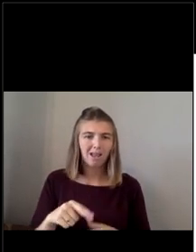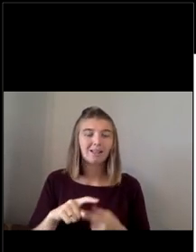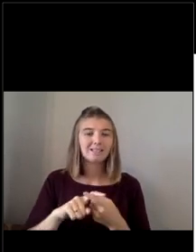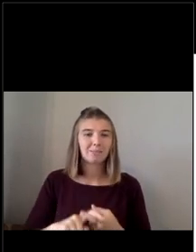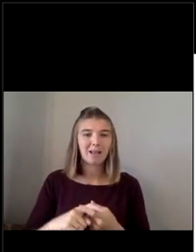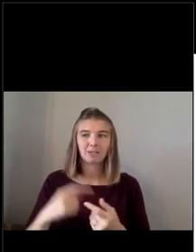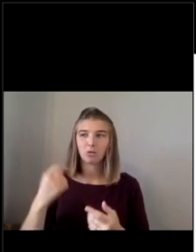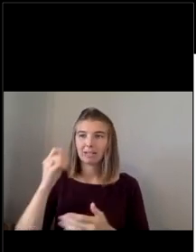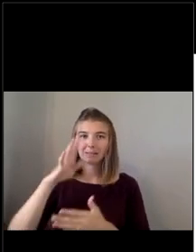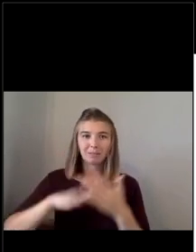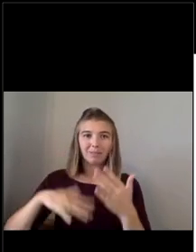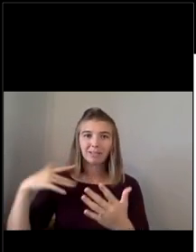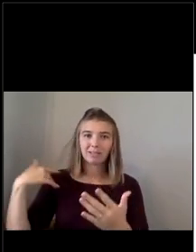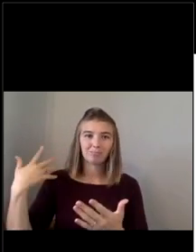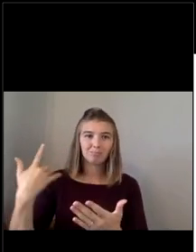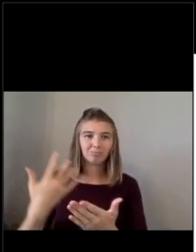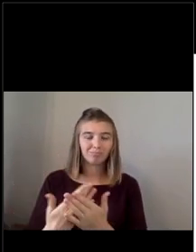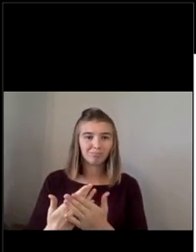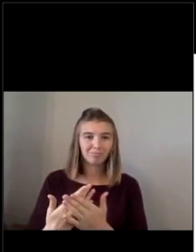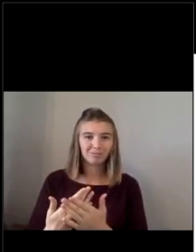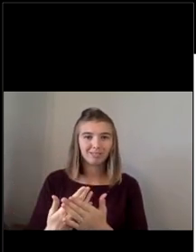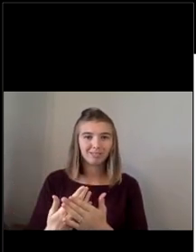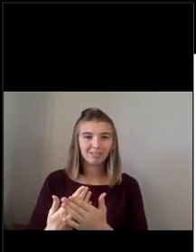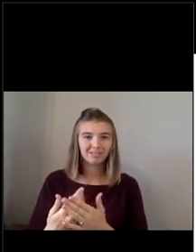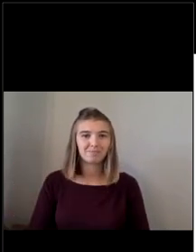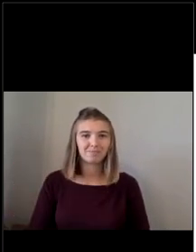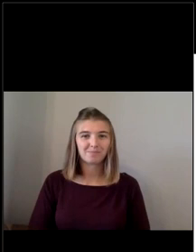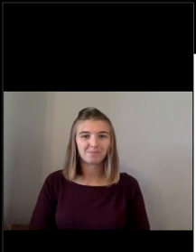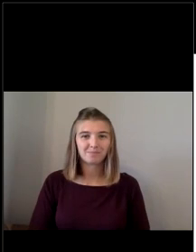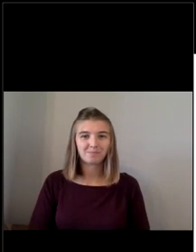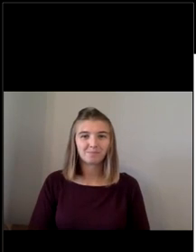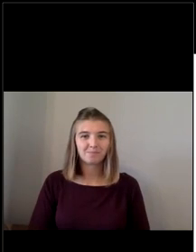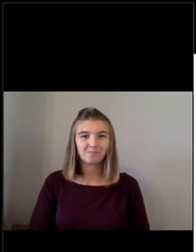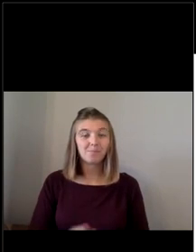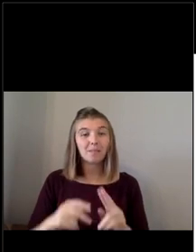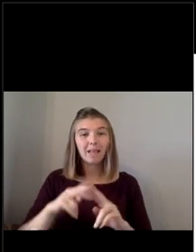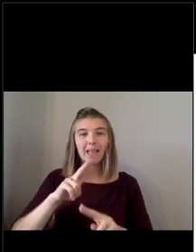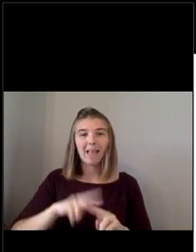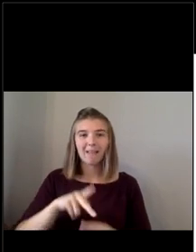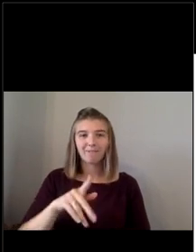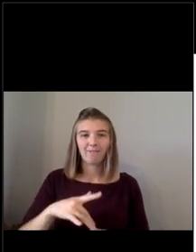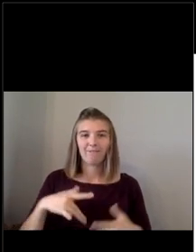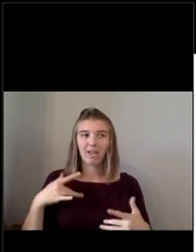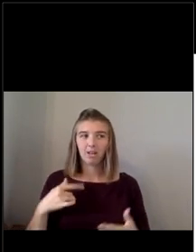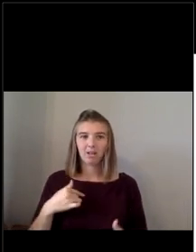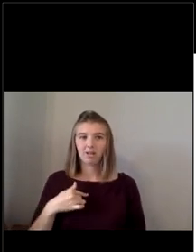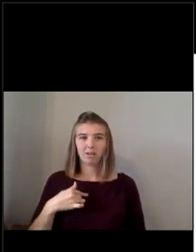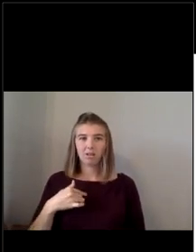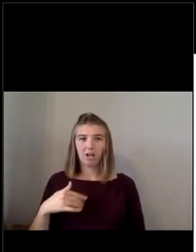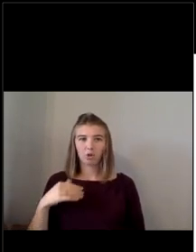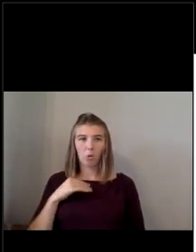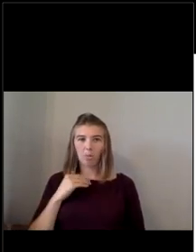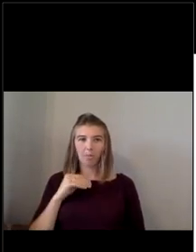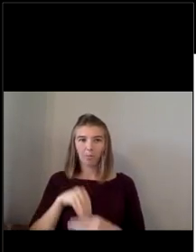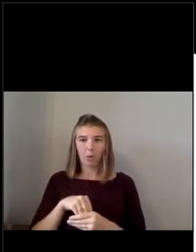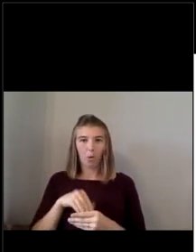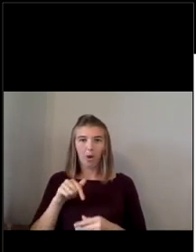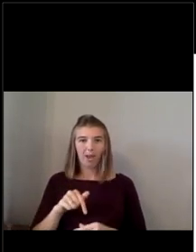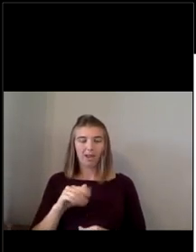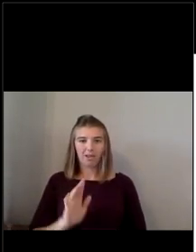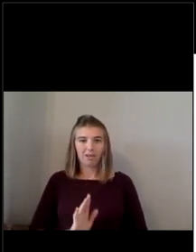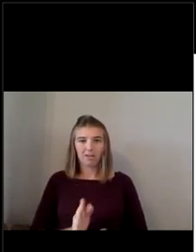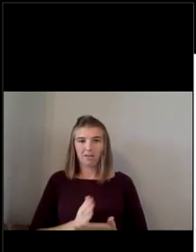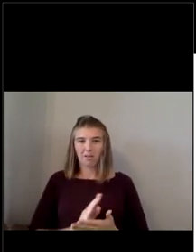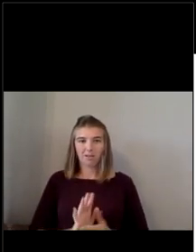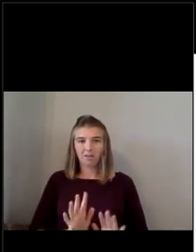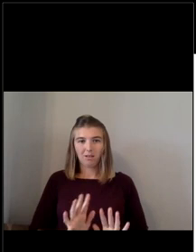data from that environment. And if you're an imposter, if you already feel like you don't belong at the table, then you might be